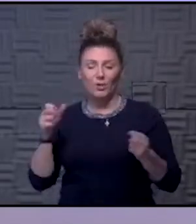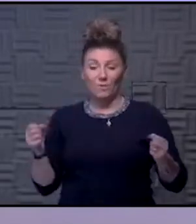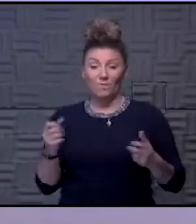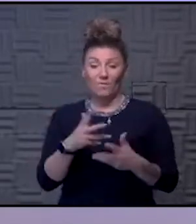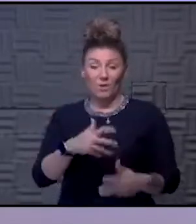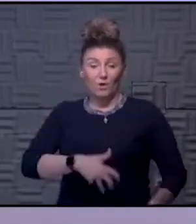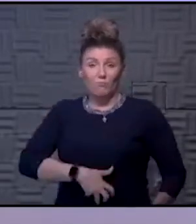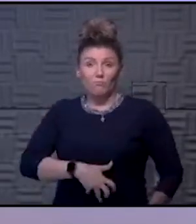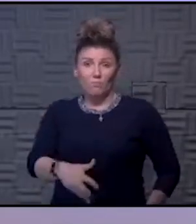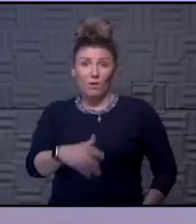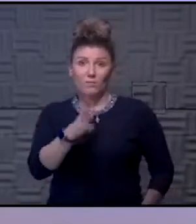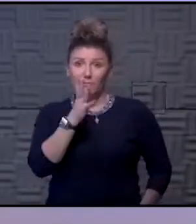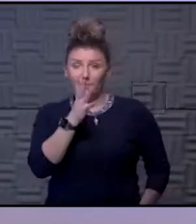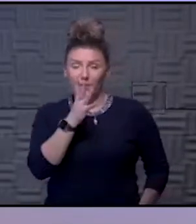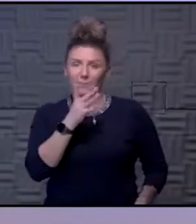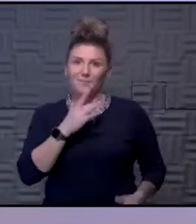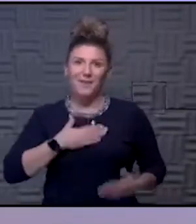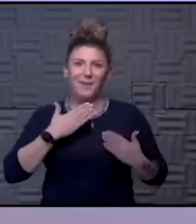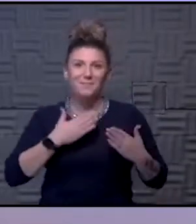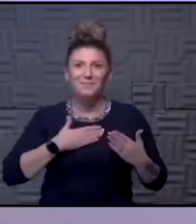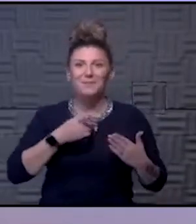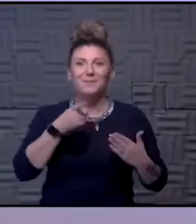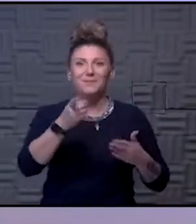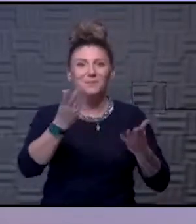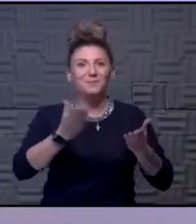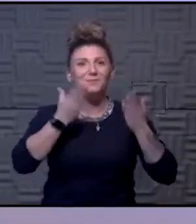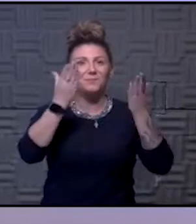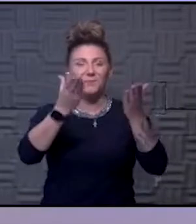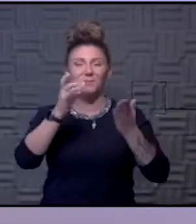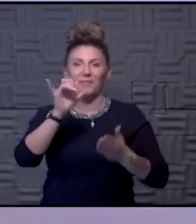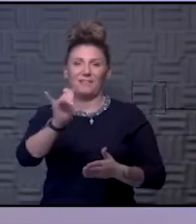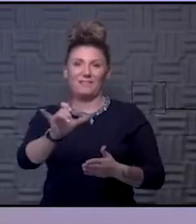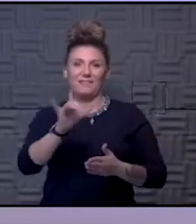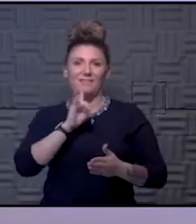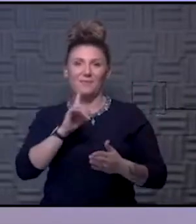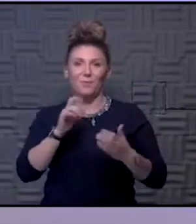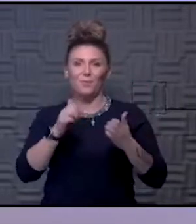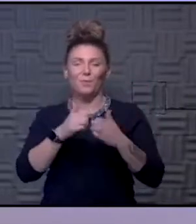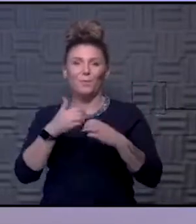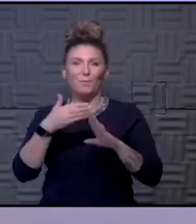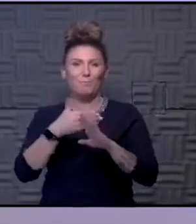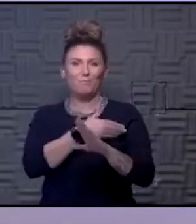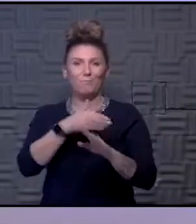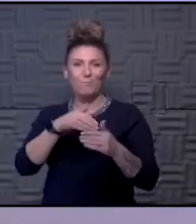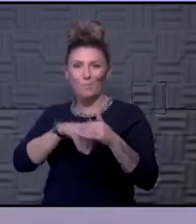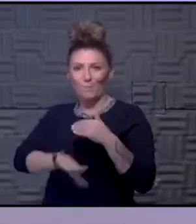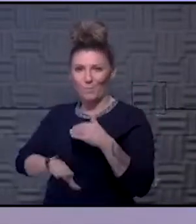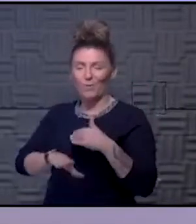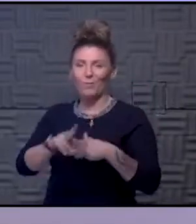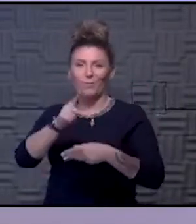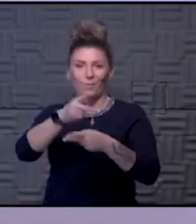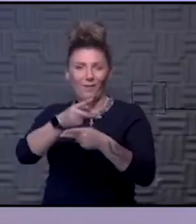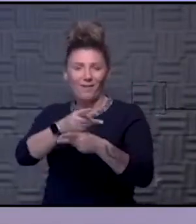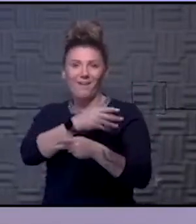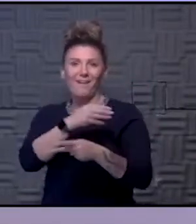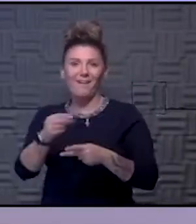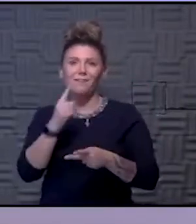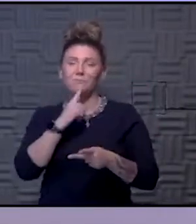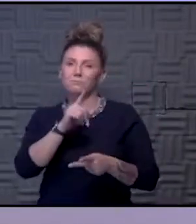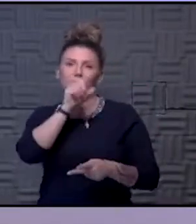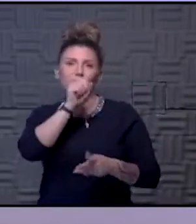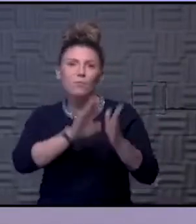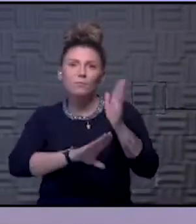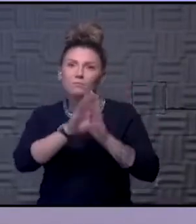moms. So I'm so glad to hear that you're recommending that in the prenatal care, and would love to develop some